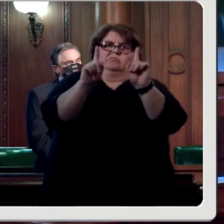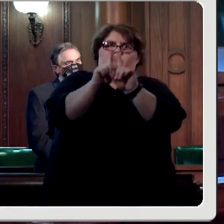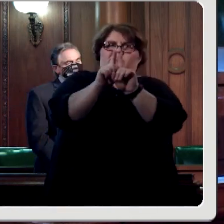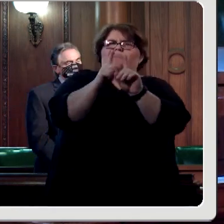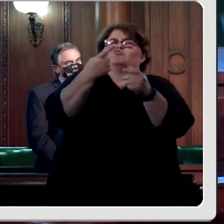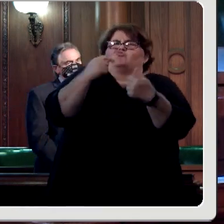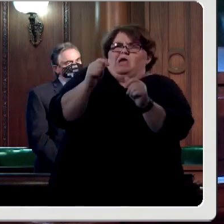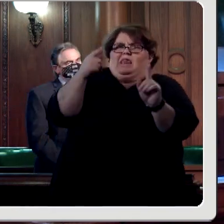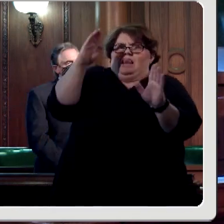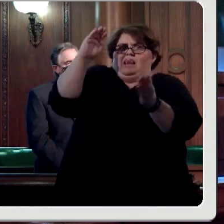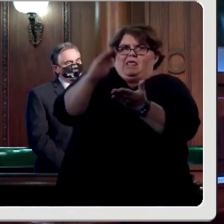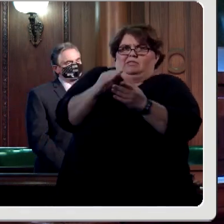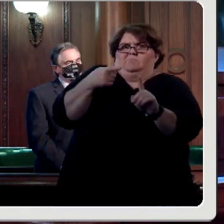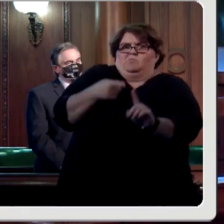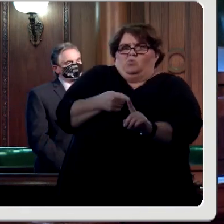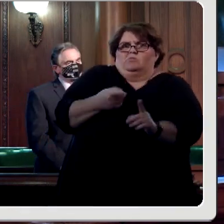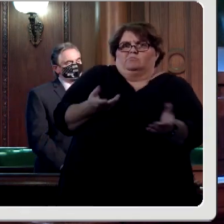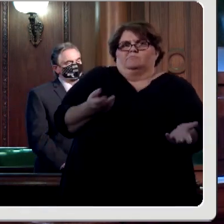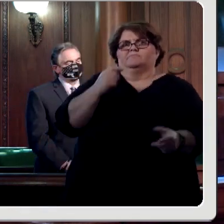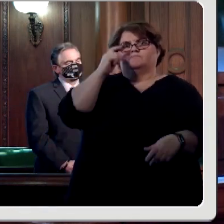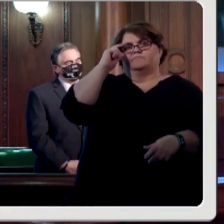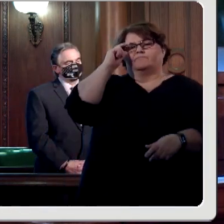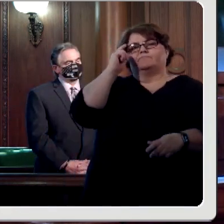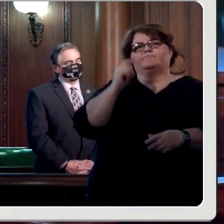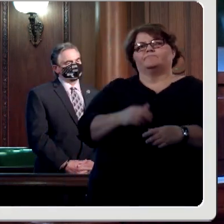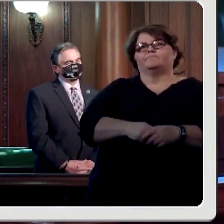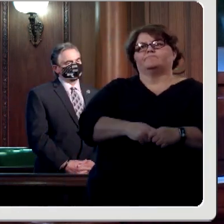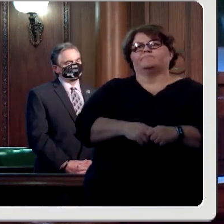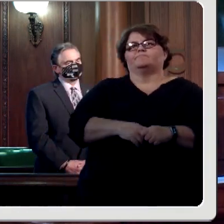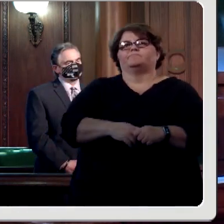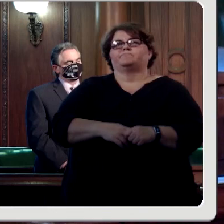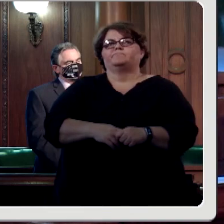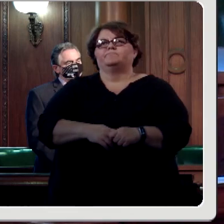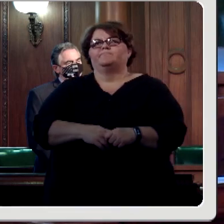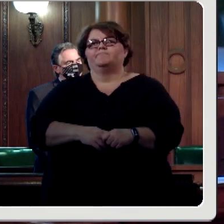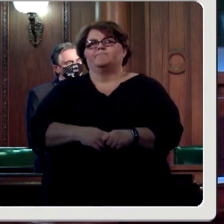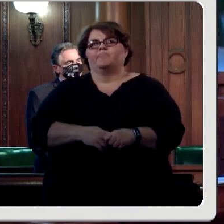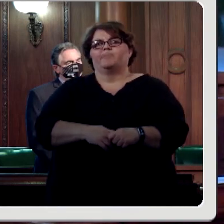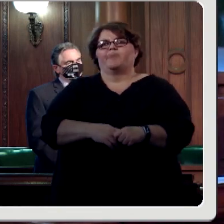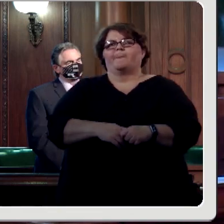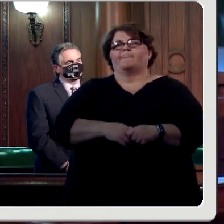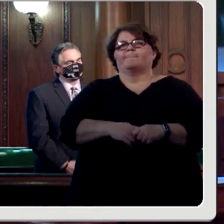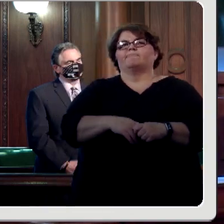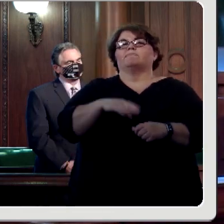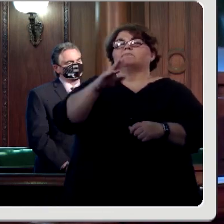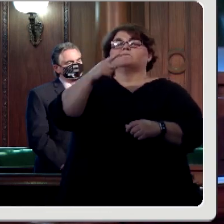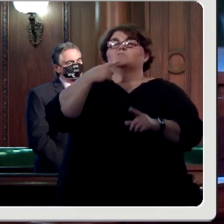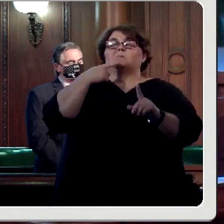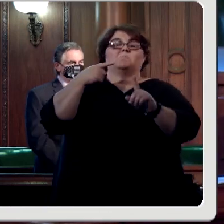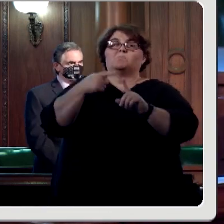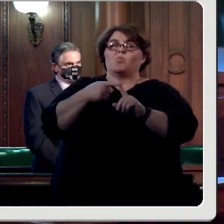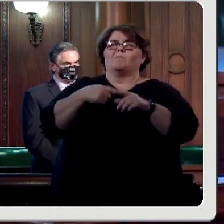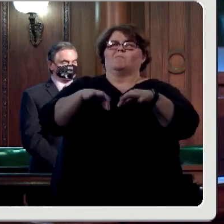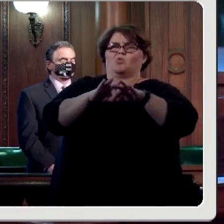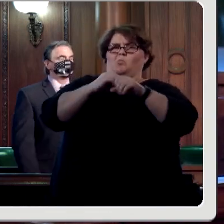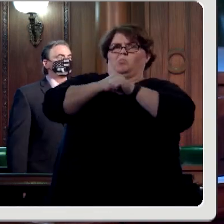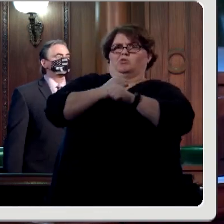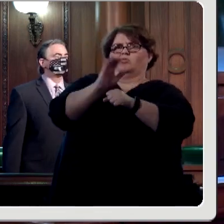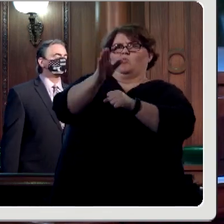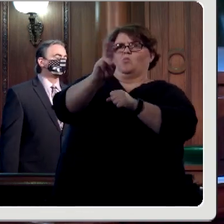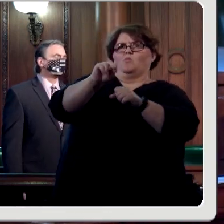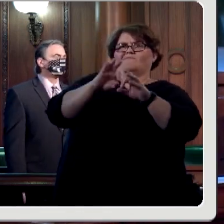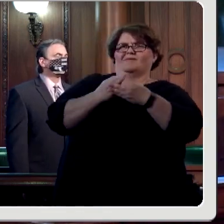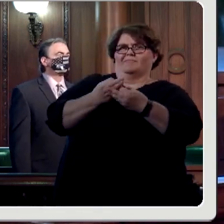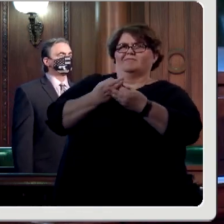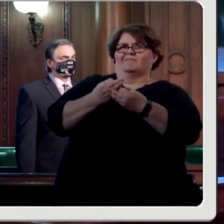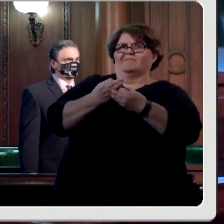each other if we have people that are interacting in the community. The other thing that's perhaps the most important thing